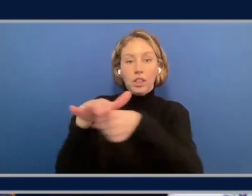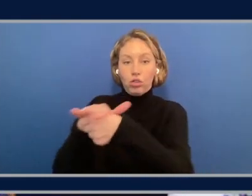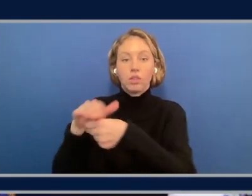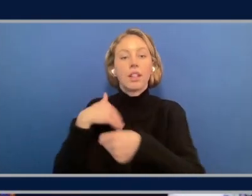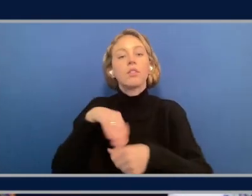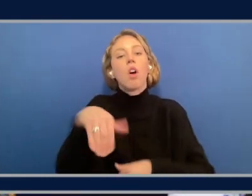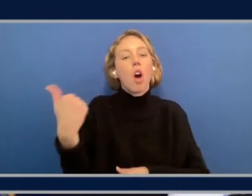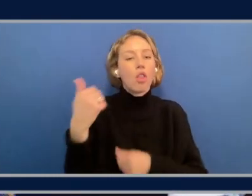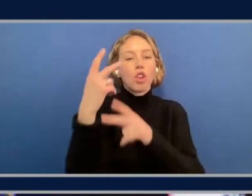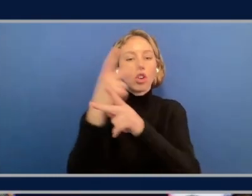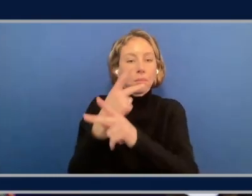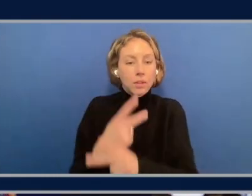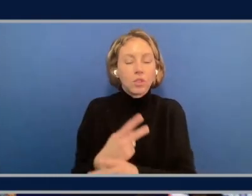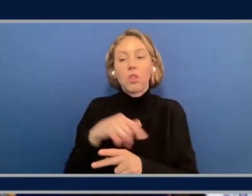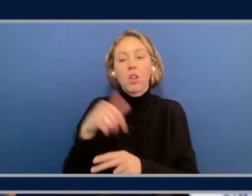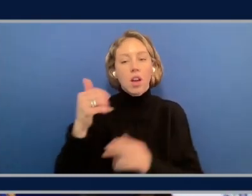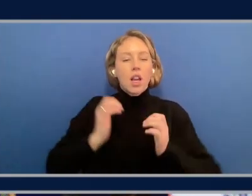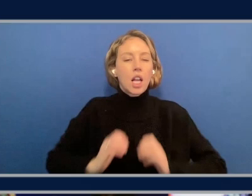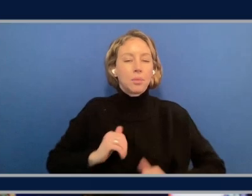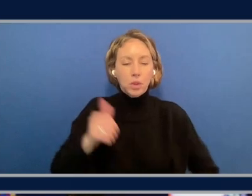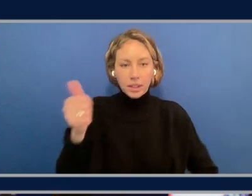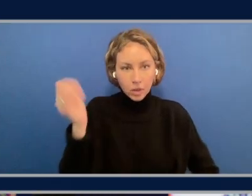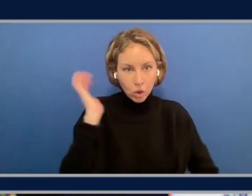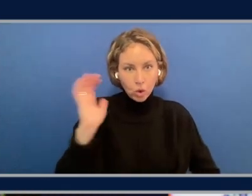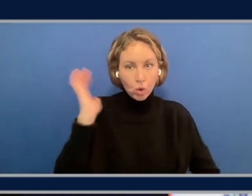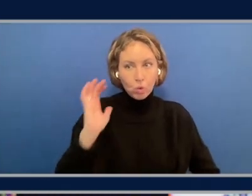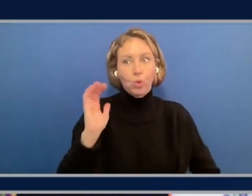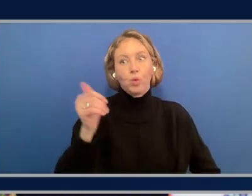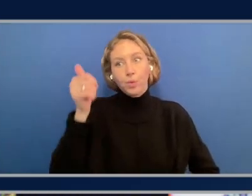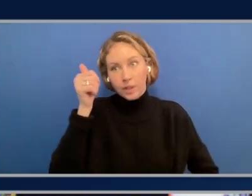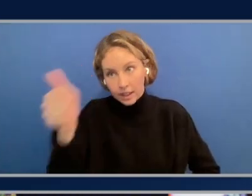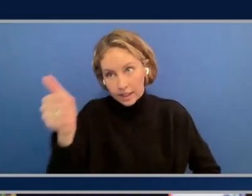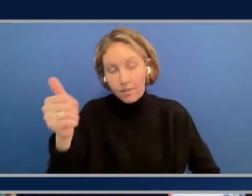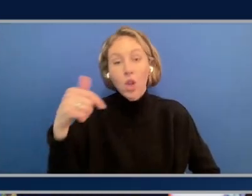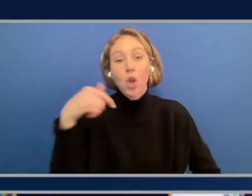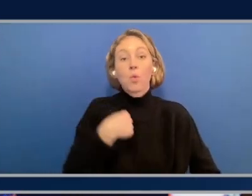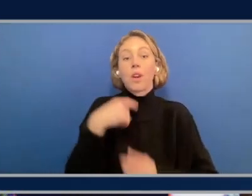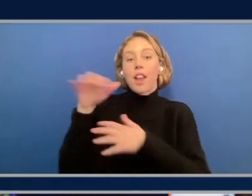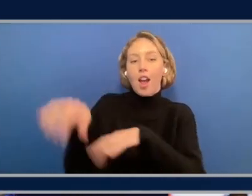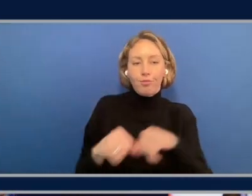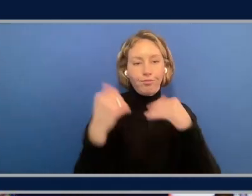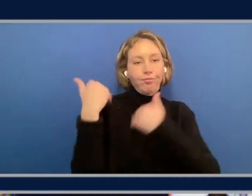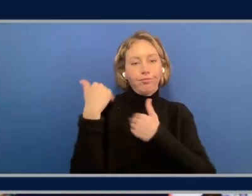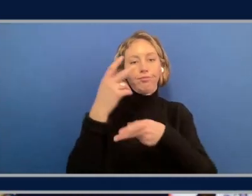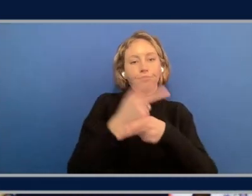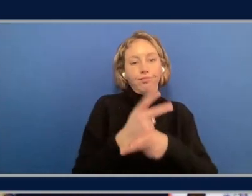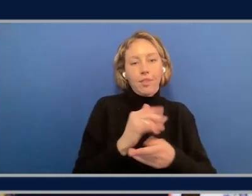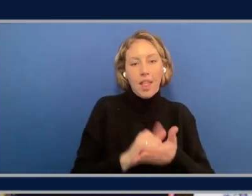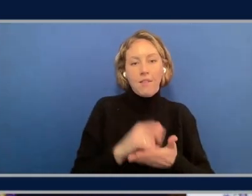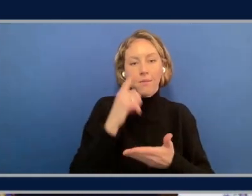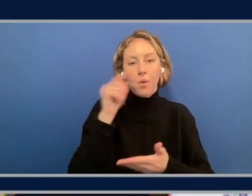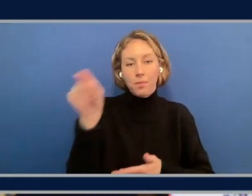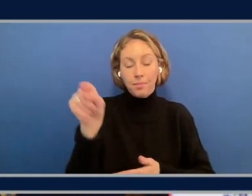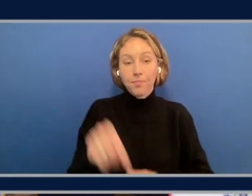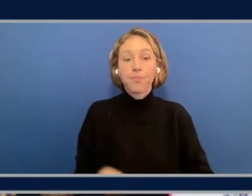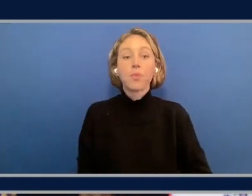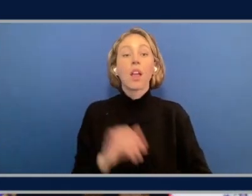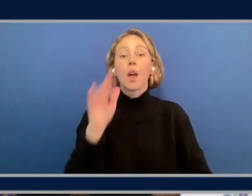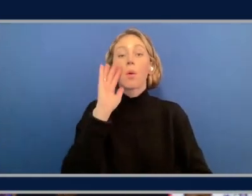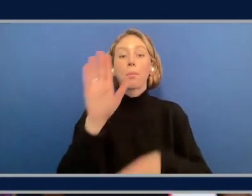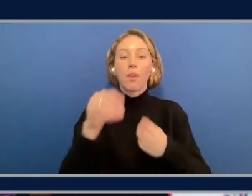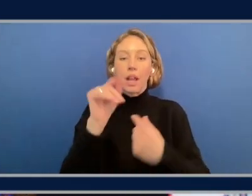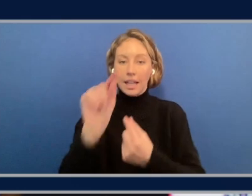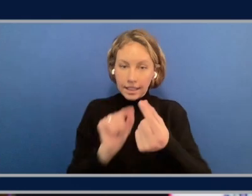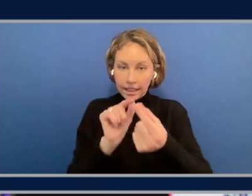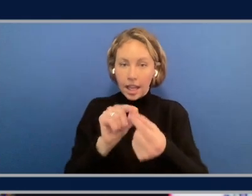that customers would have to do manually, which now we have taken out of the equation. So this dashboard actually gives you the exact pricing for that